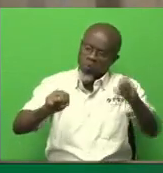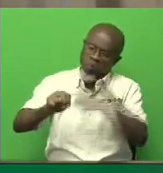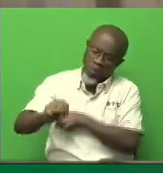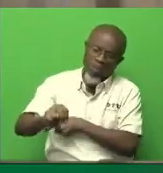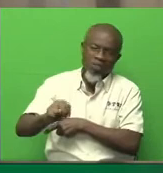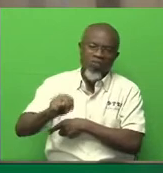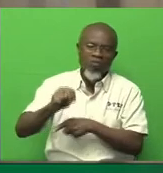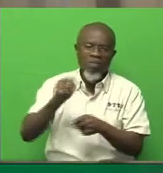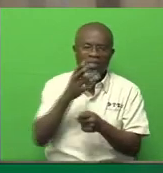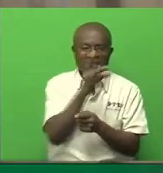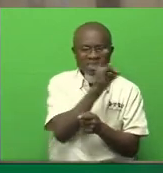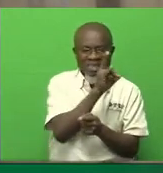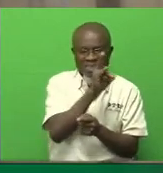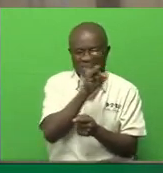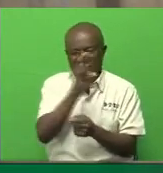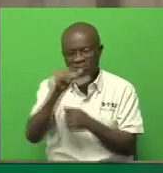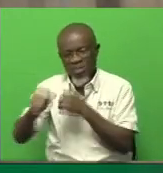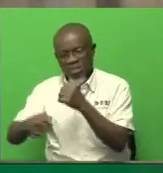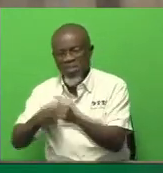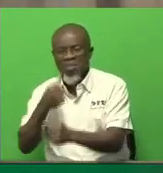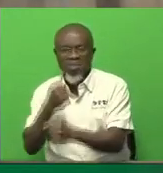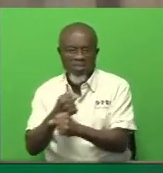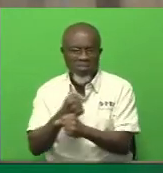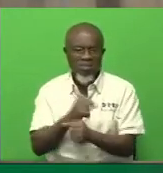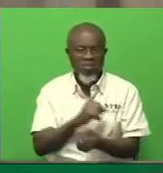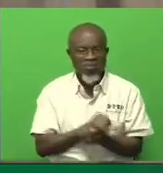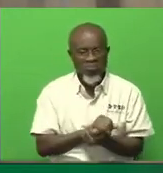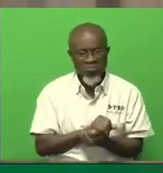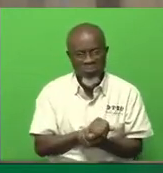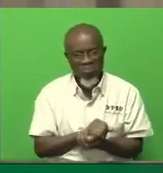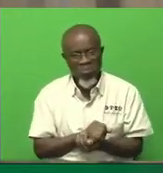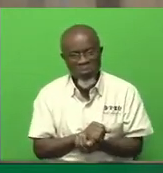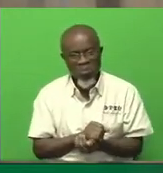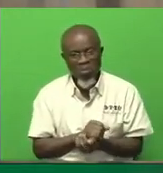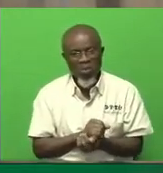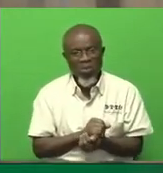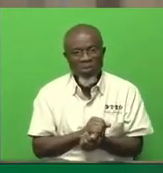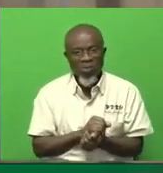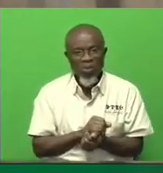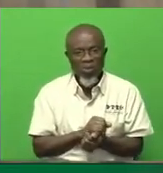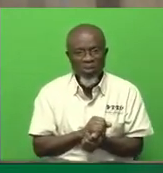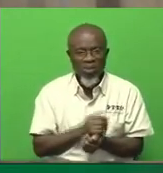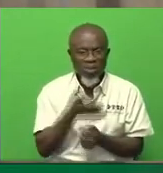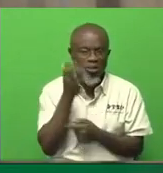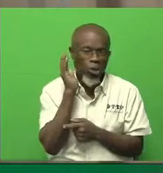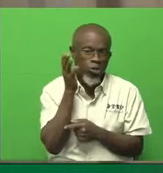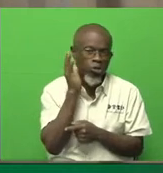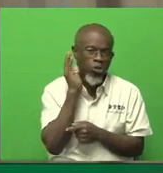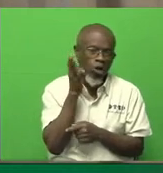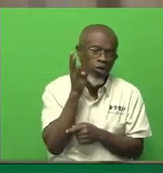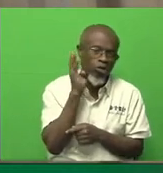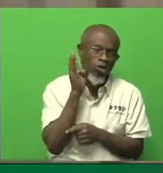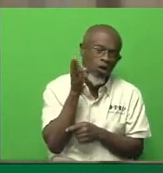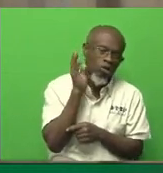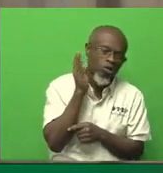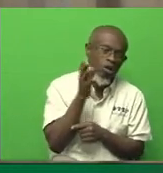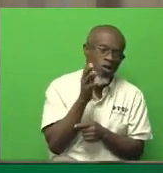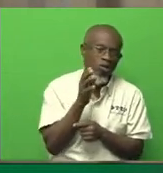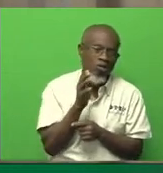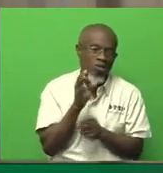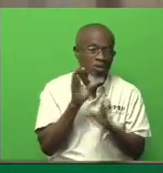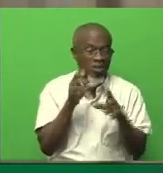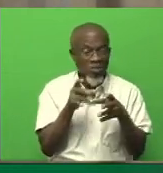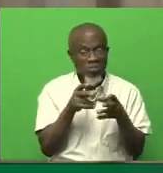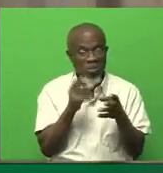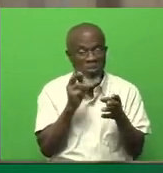much better off and to the rhetoric the rhetoric coming from the other side from the government it's always like it could have been worse you know